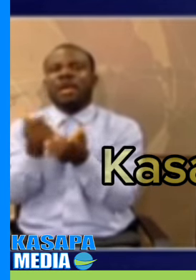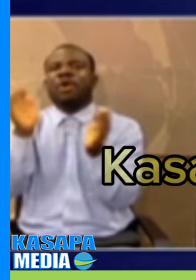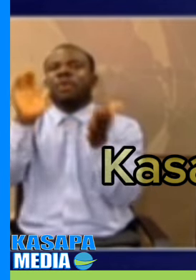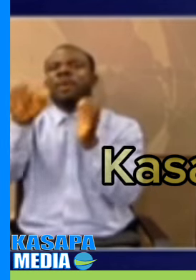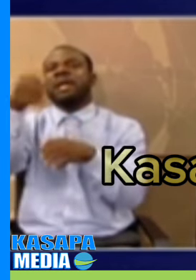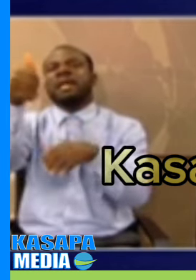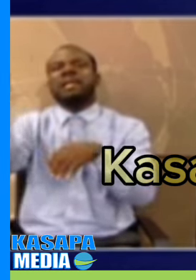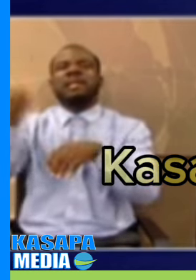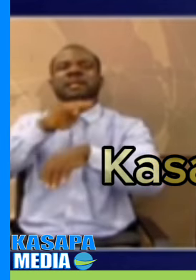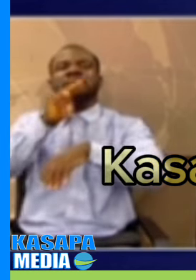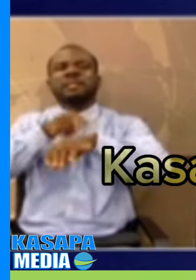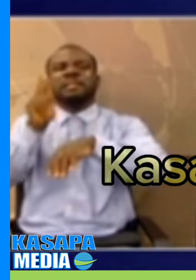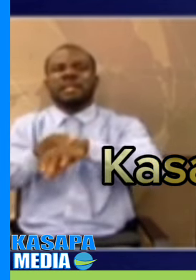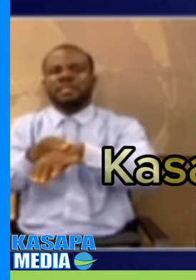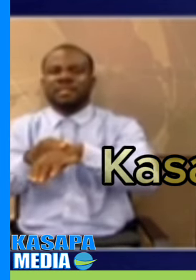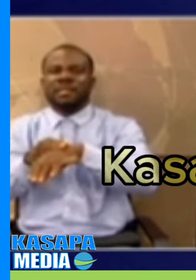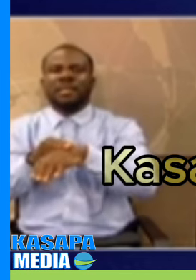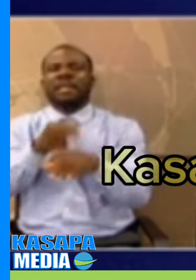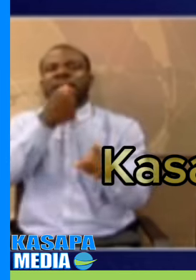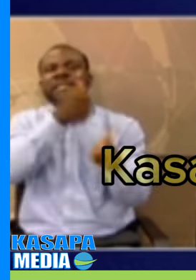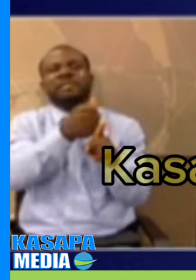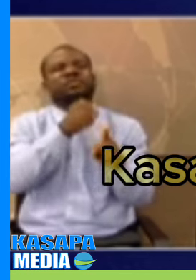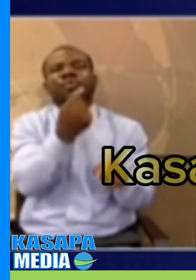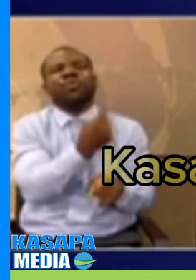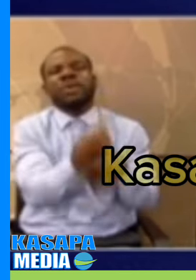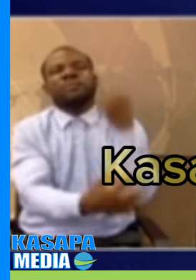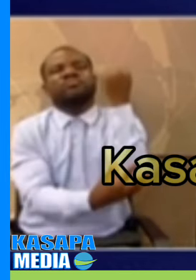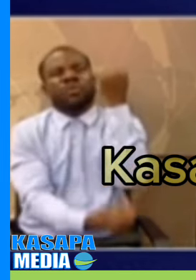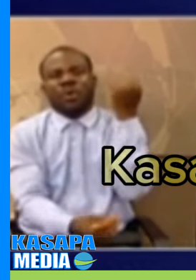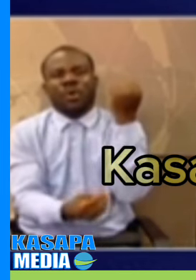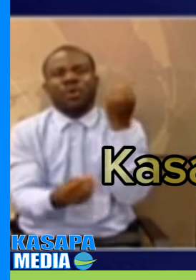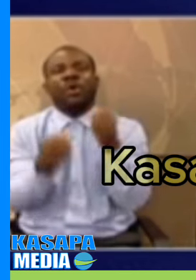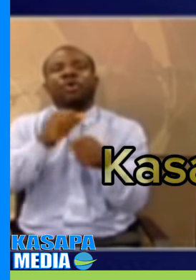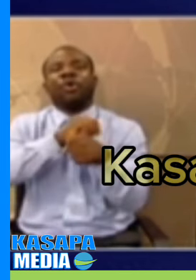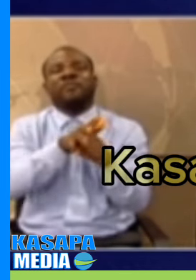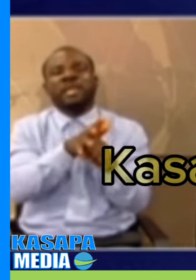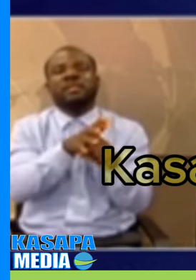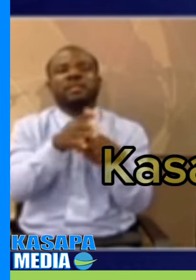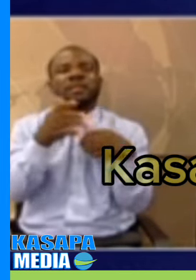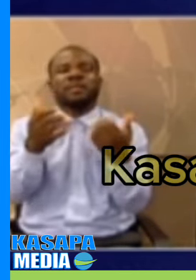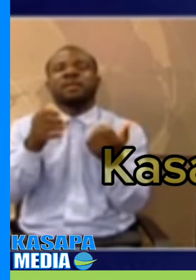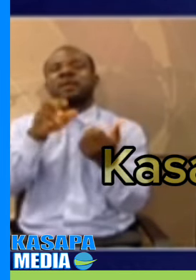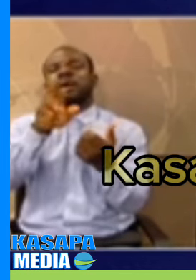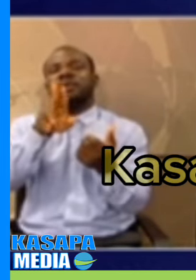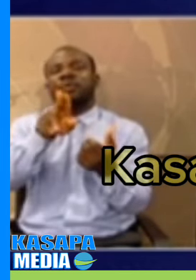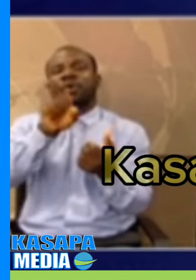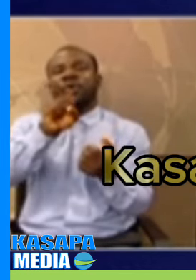nations, is not immune to the adverse effect of COVID-19 pandemic and